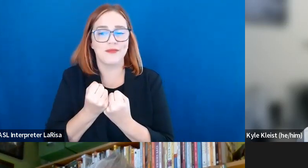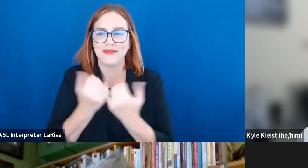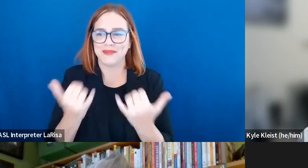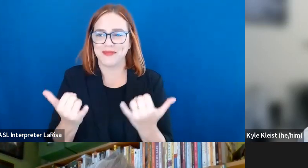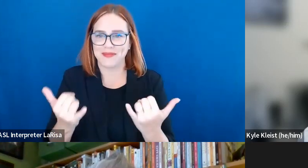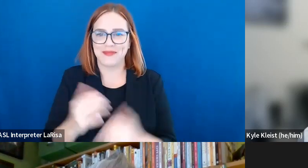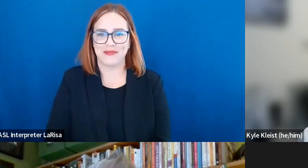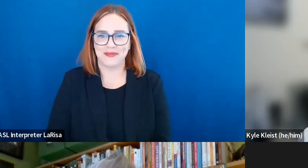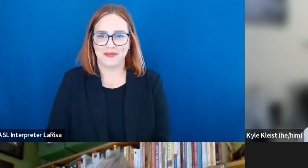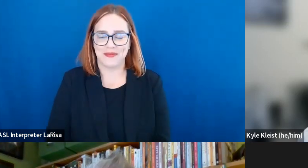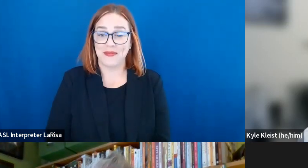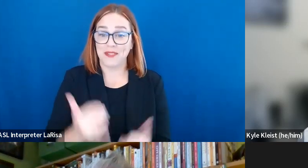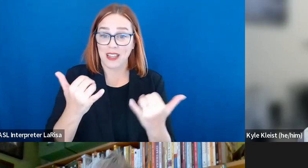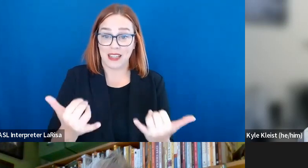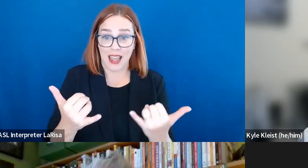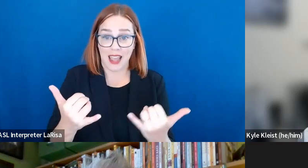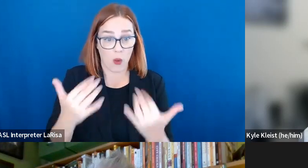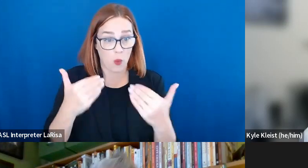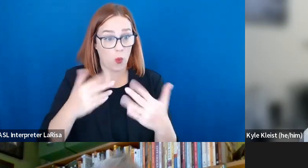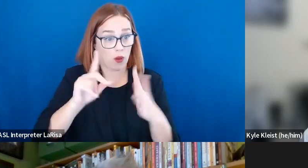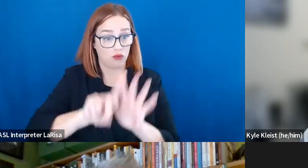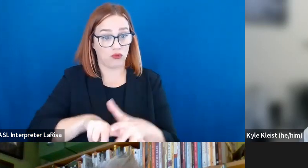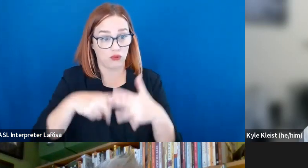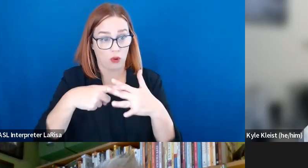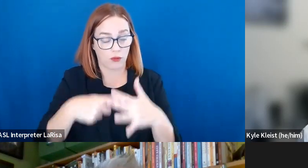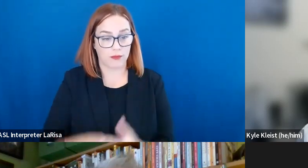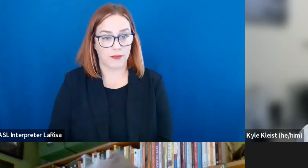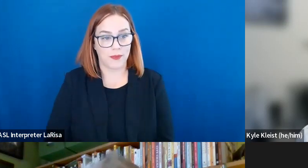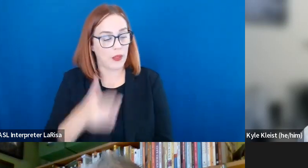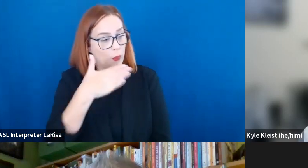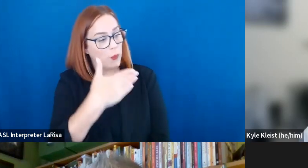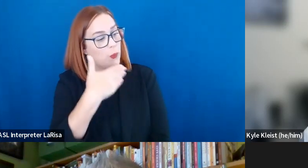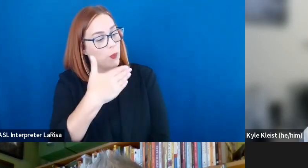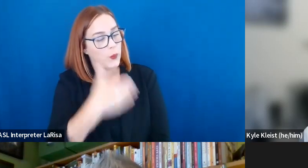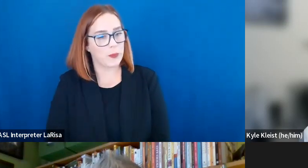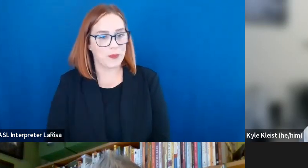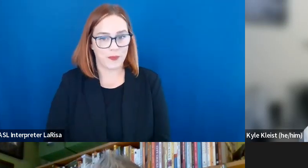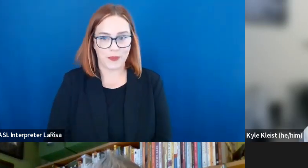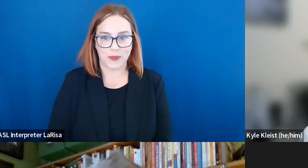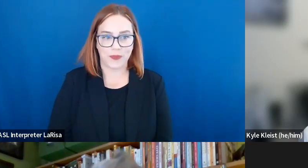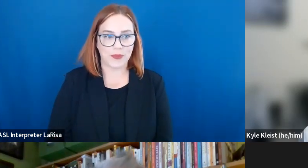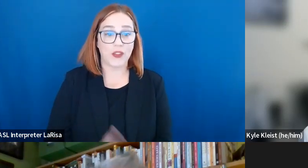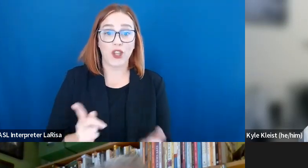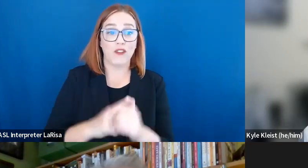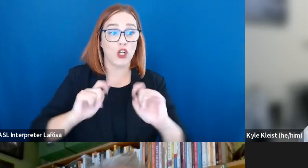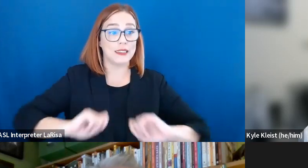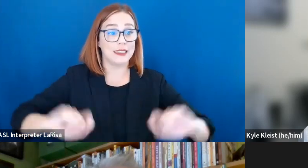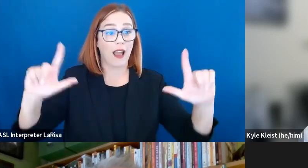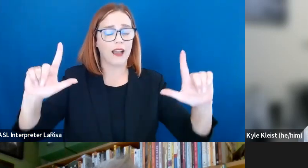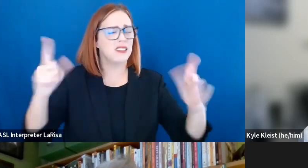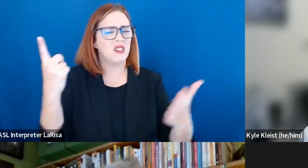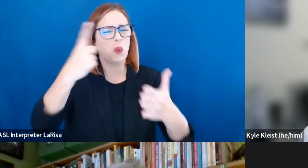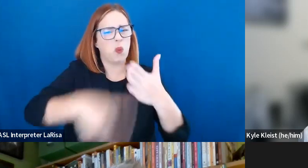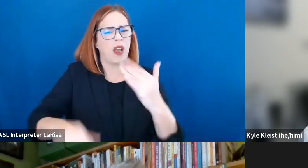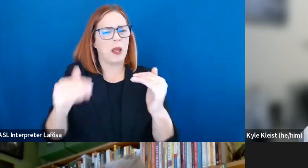So with that, Linda, I will get started. Thank you. First slide, what is peer support? What